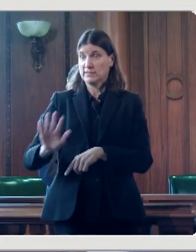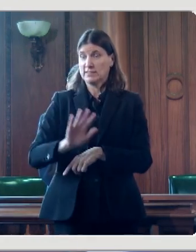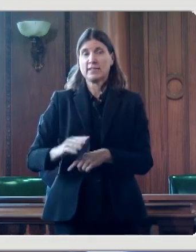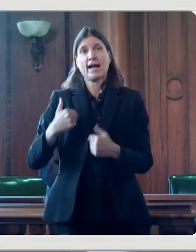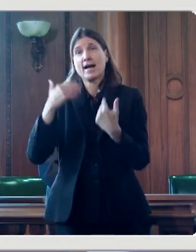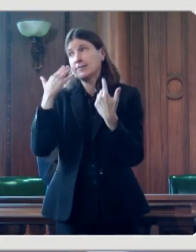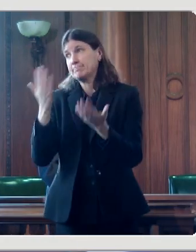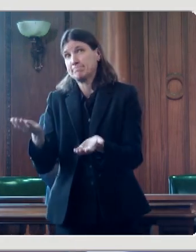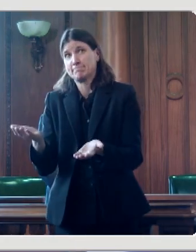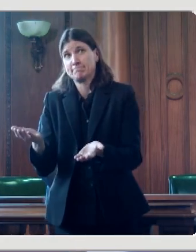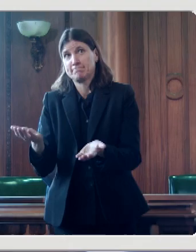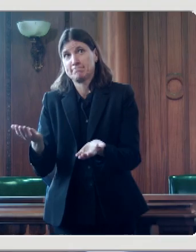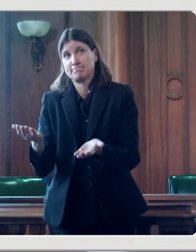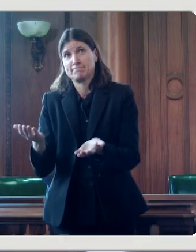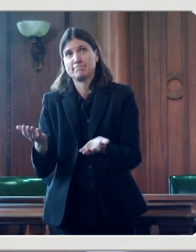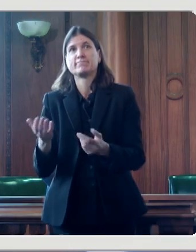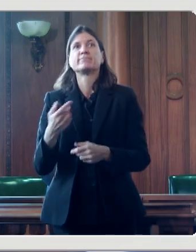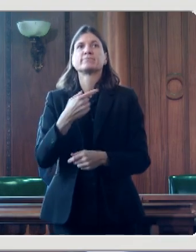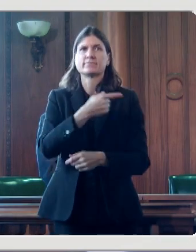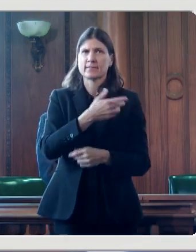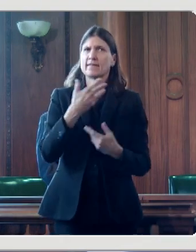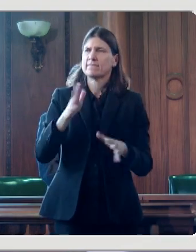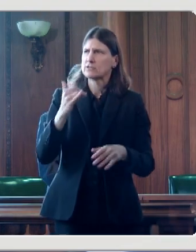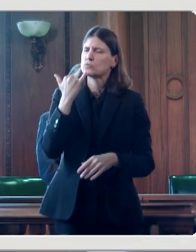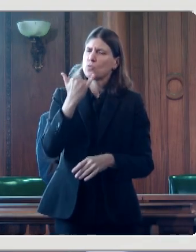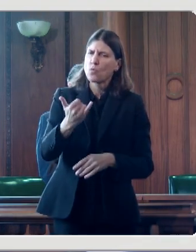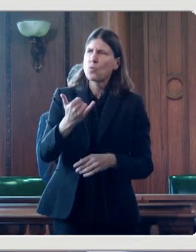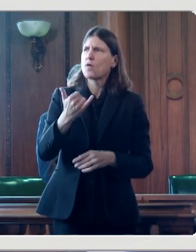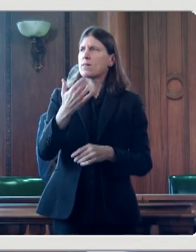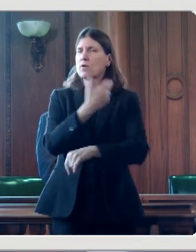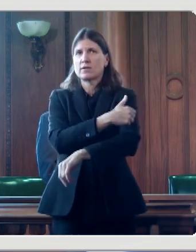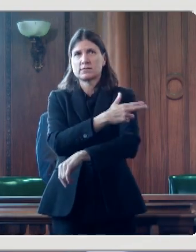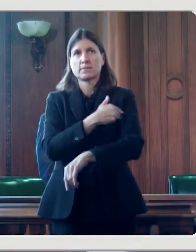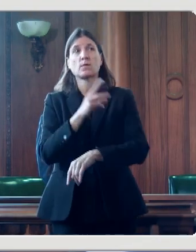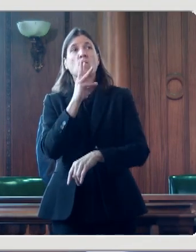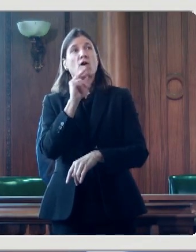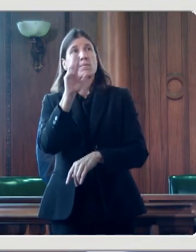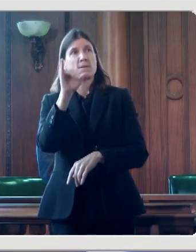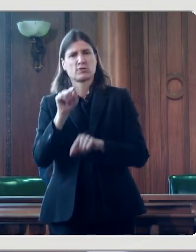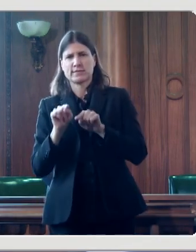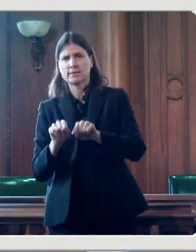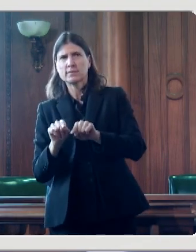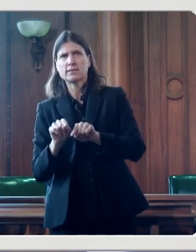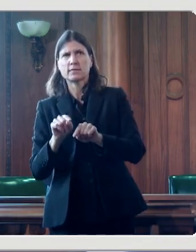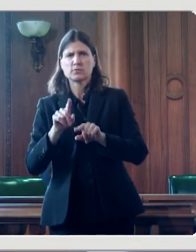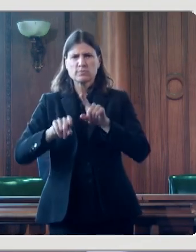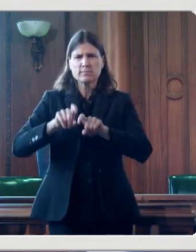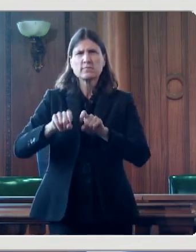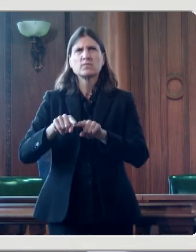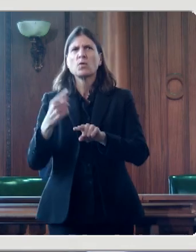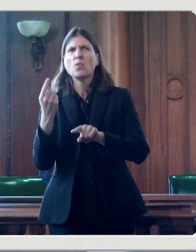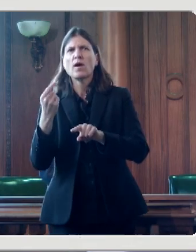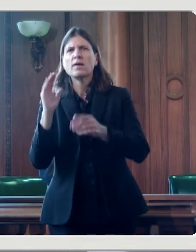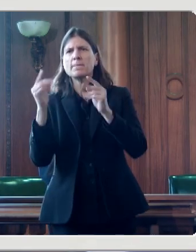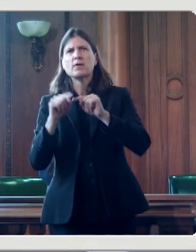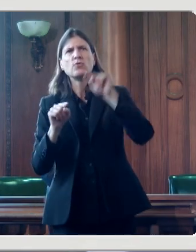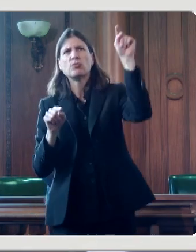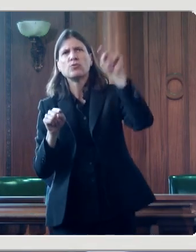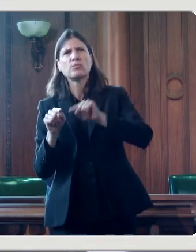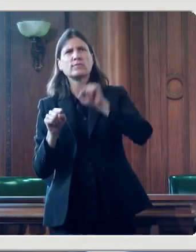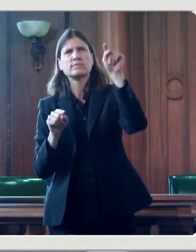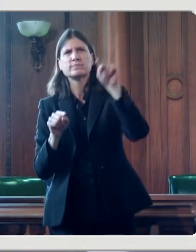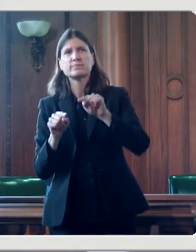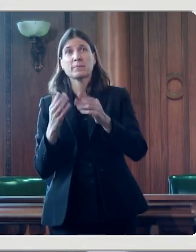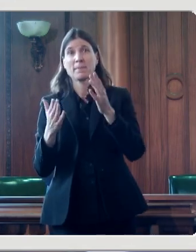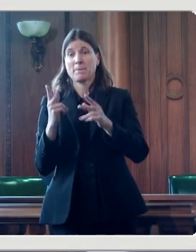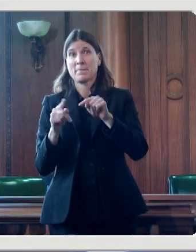continuing to monitor that on a daily basis. But clearly there are factors related to, travel, community